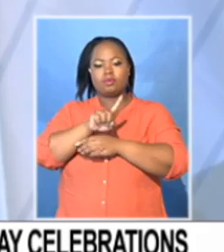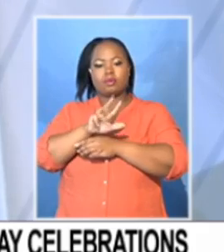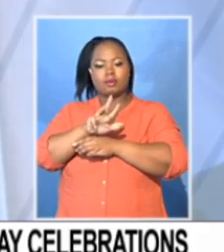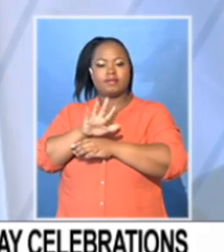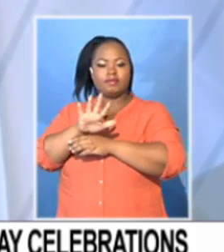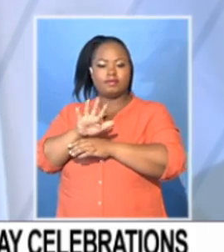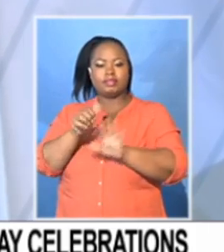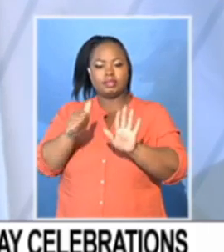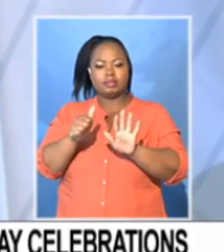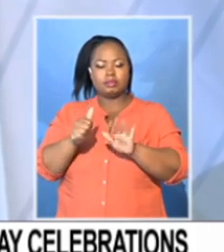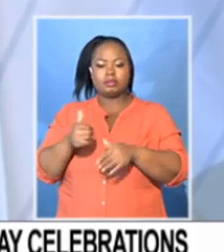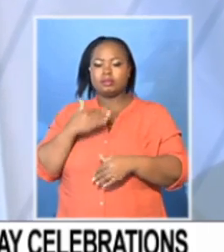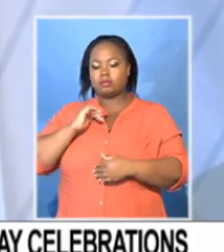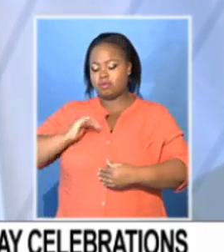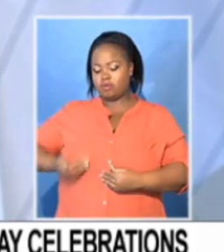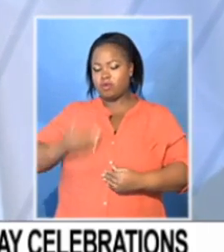Tshwane.